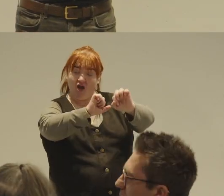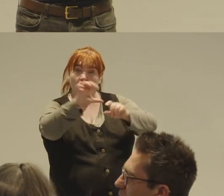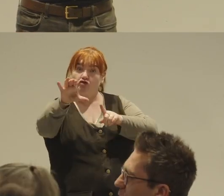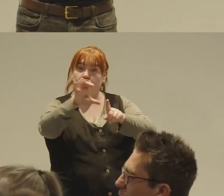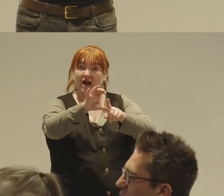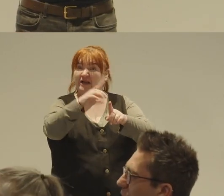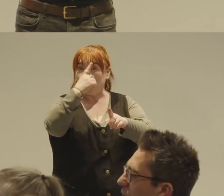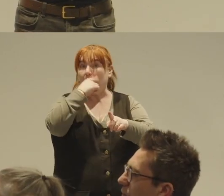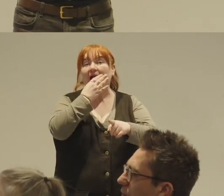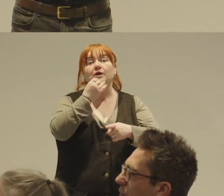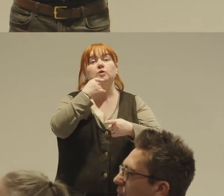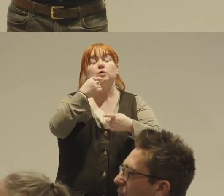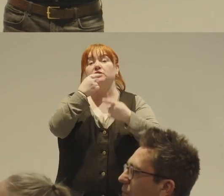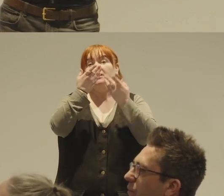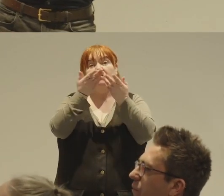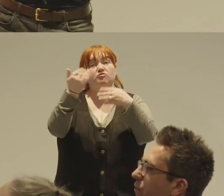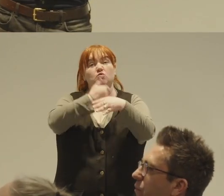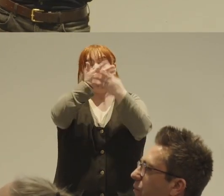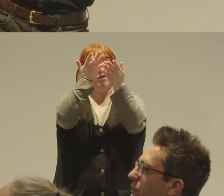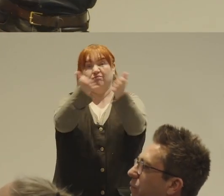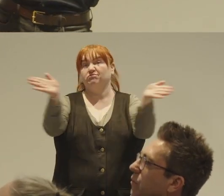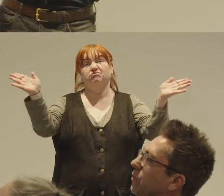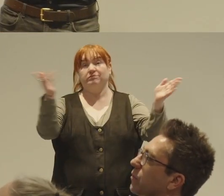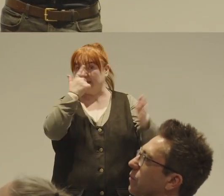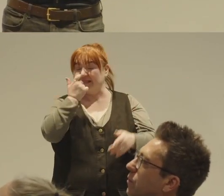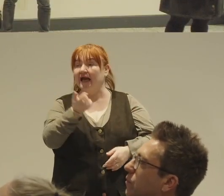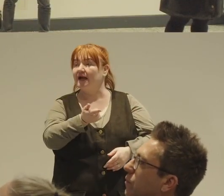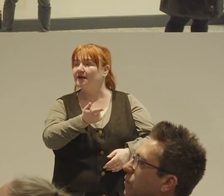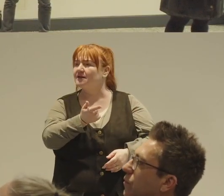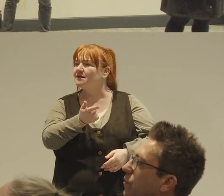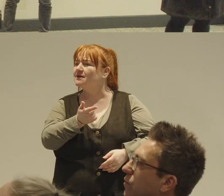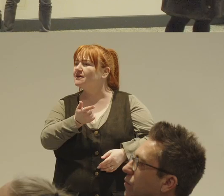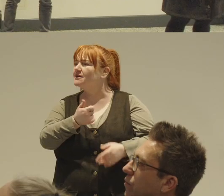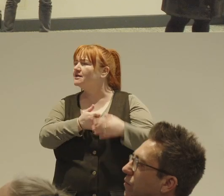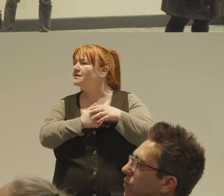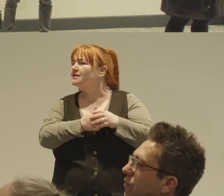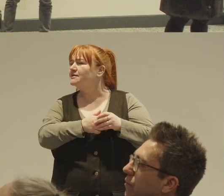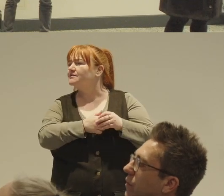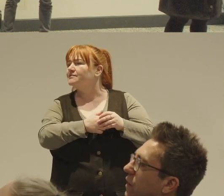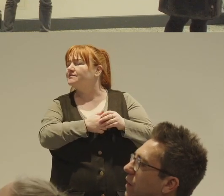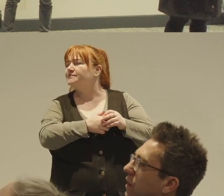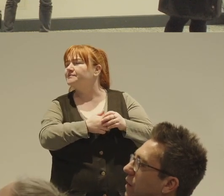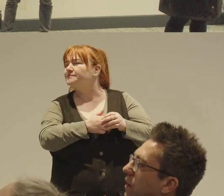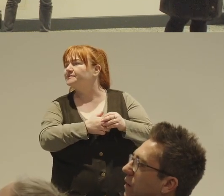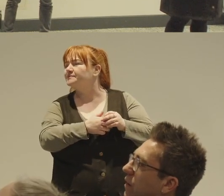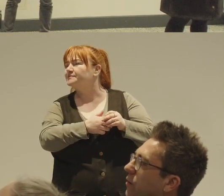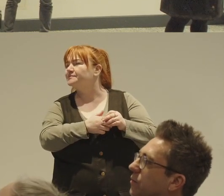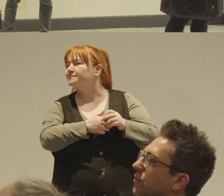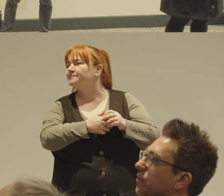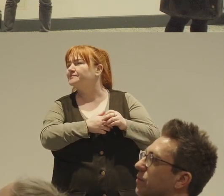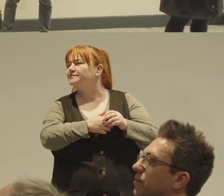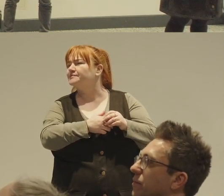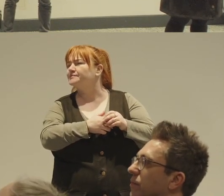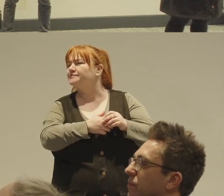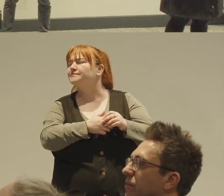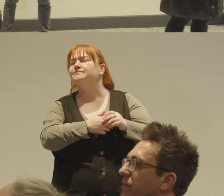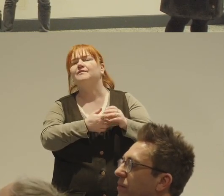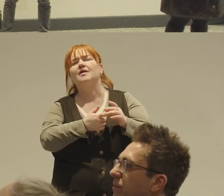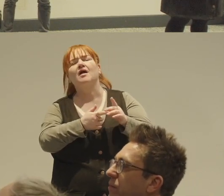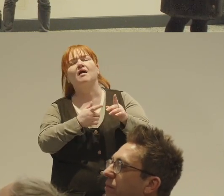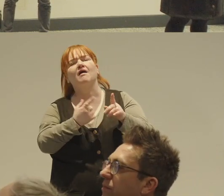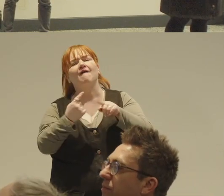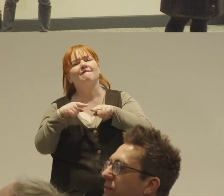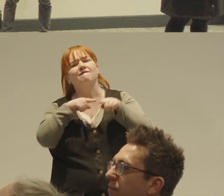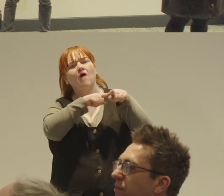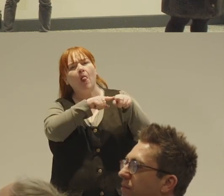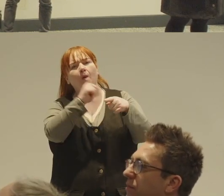fine. And does that then... Do you mind using the mic just for the live stream? Yeah. Thank you. And then does